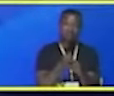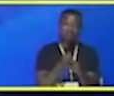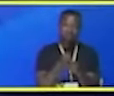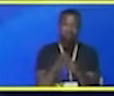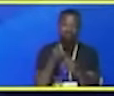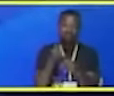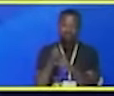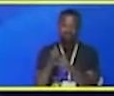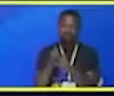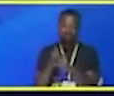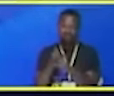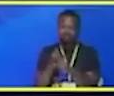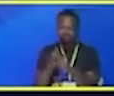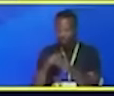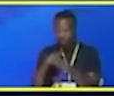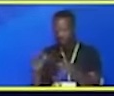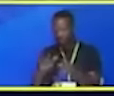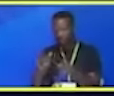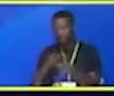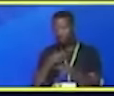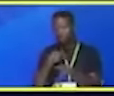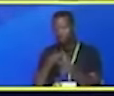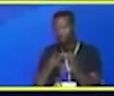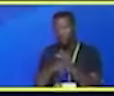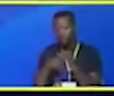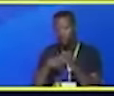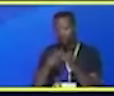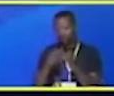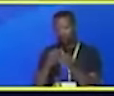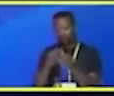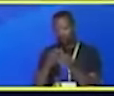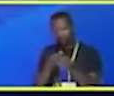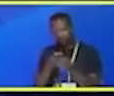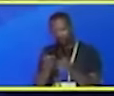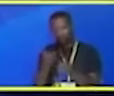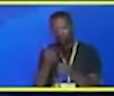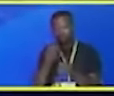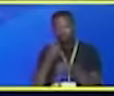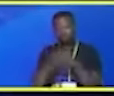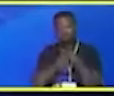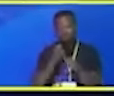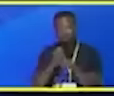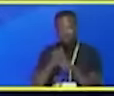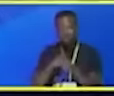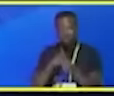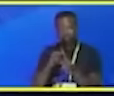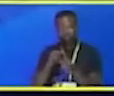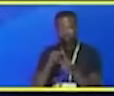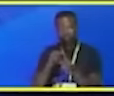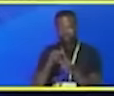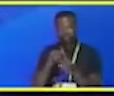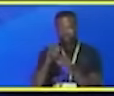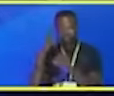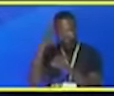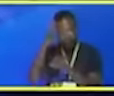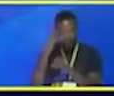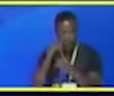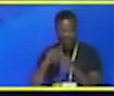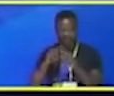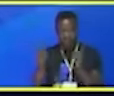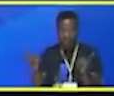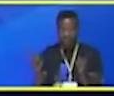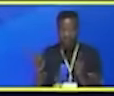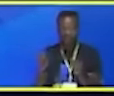man of God, and yet give them a few years, their Christian experiences will differ, sometimes